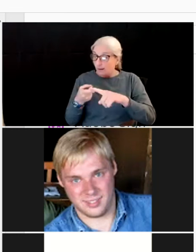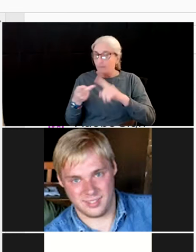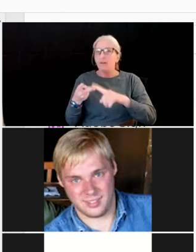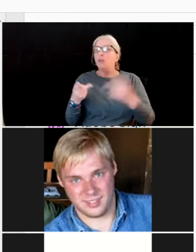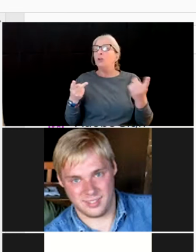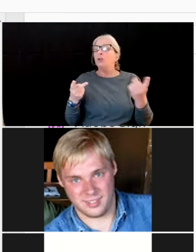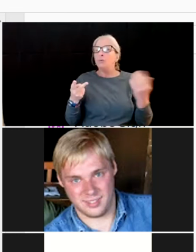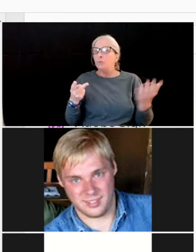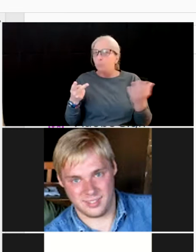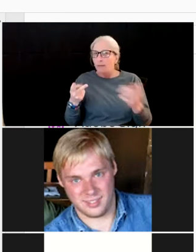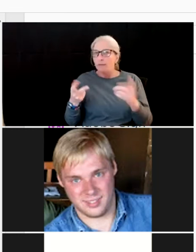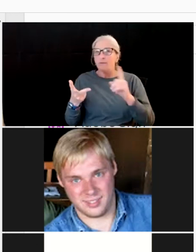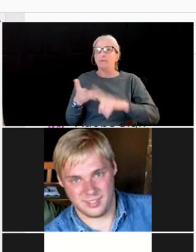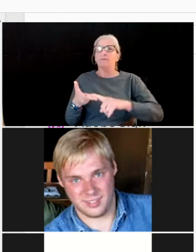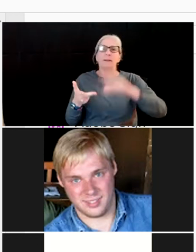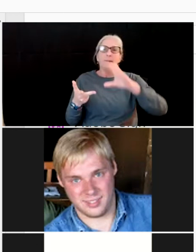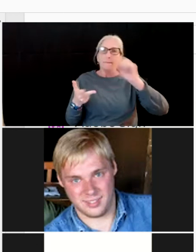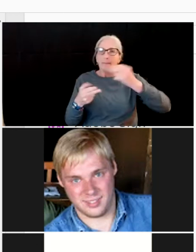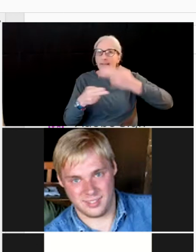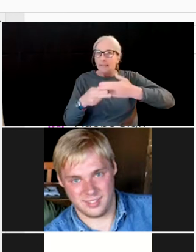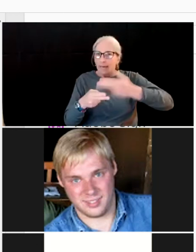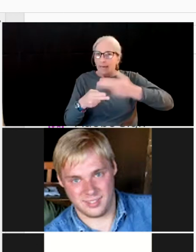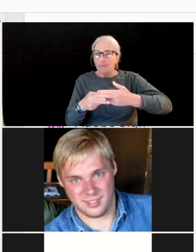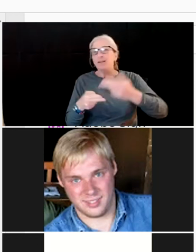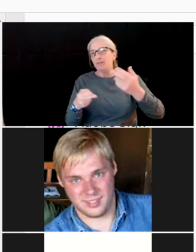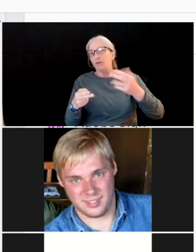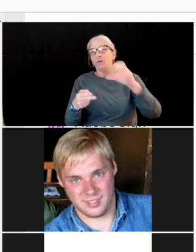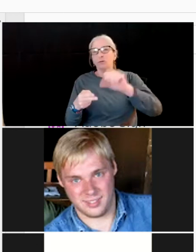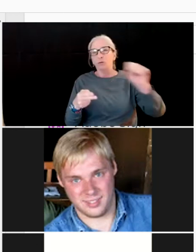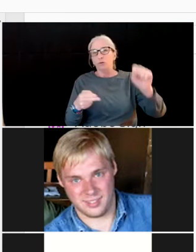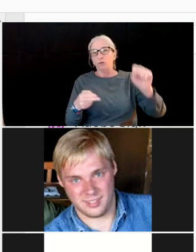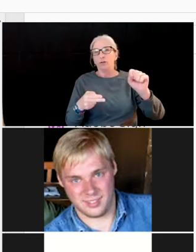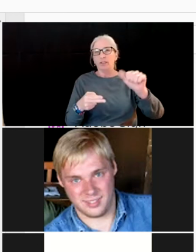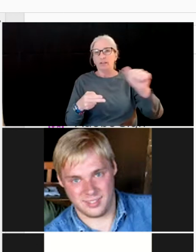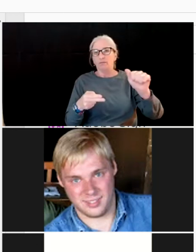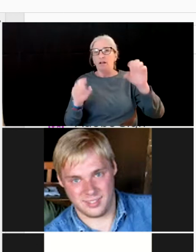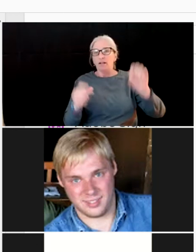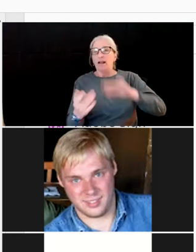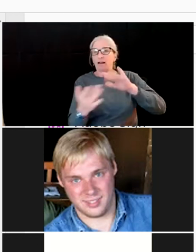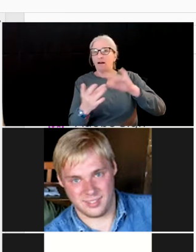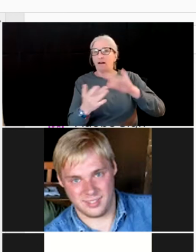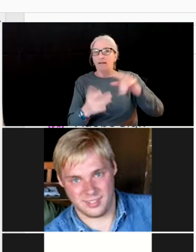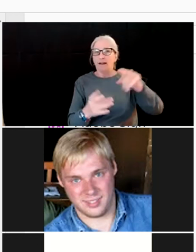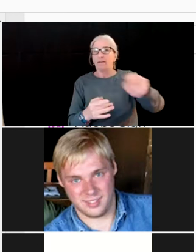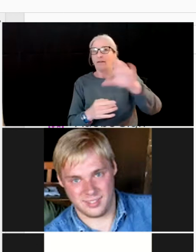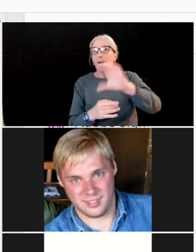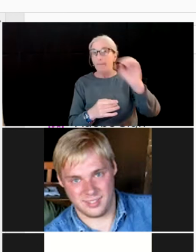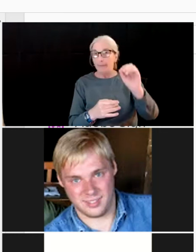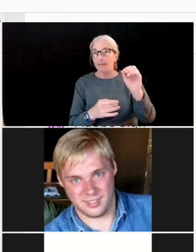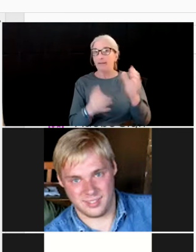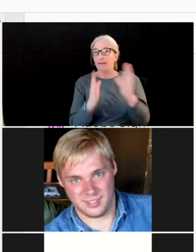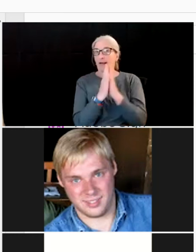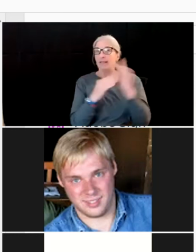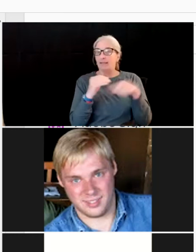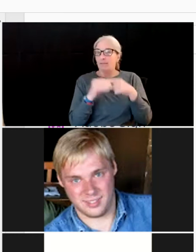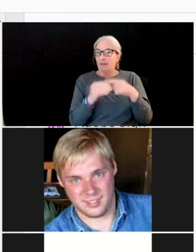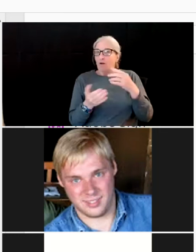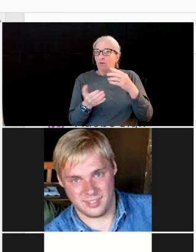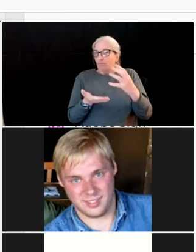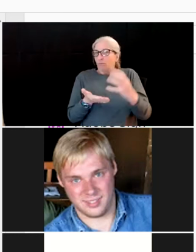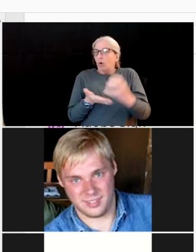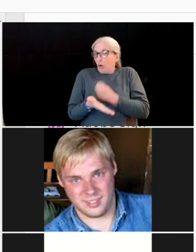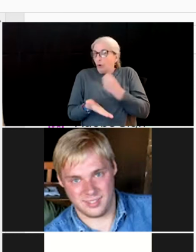info. Social Security can follow up with the employer to verify wages if they need to. And they'll ask about how much the client is